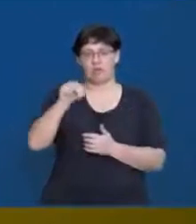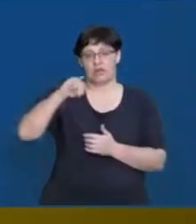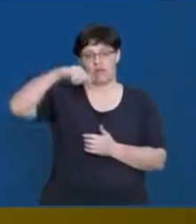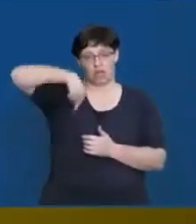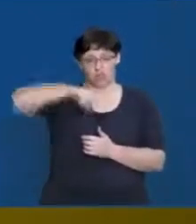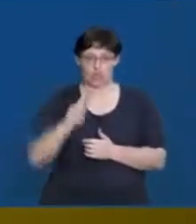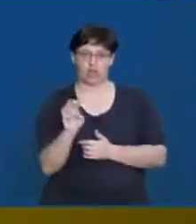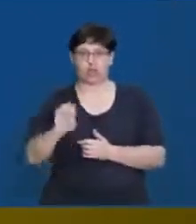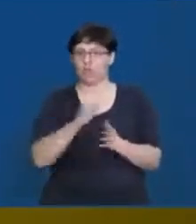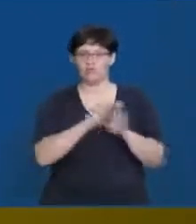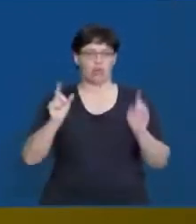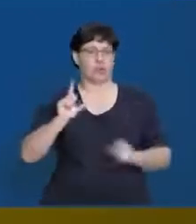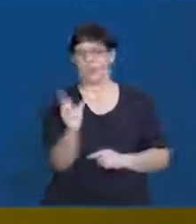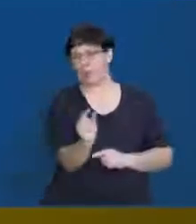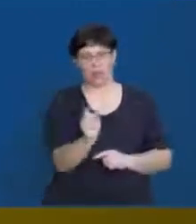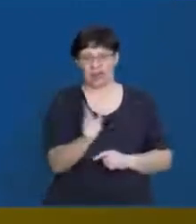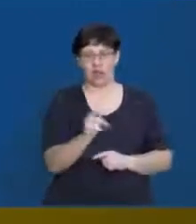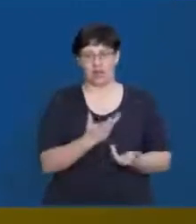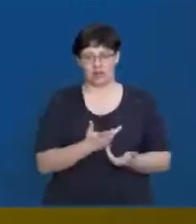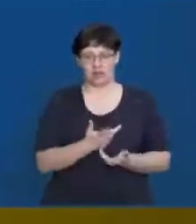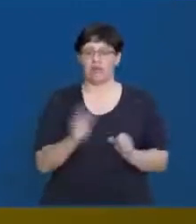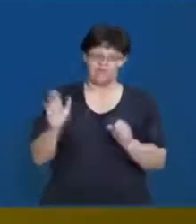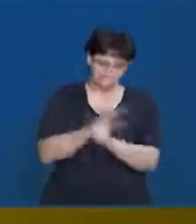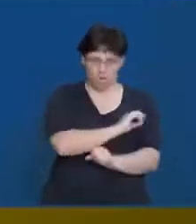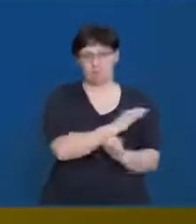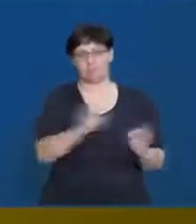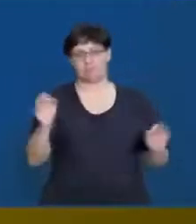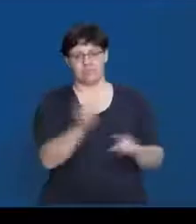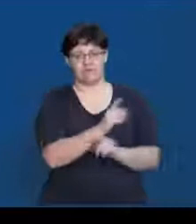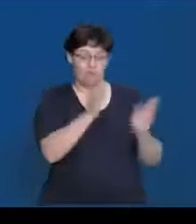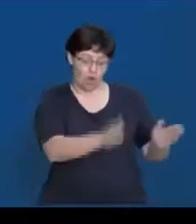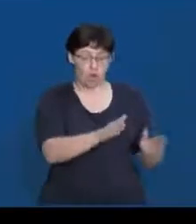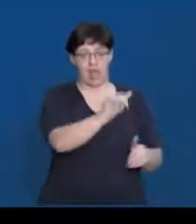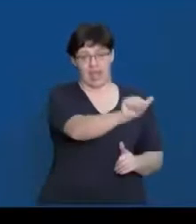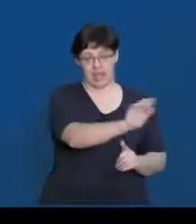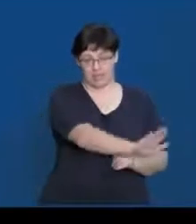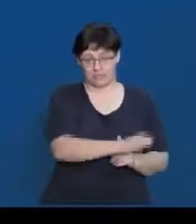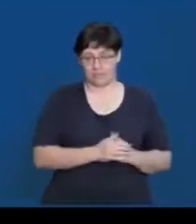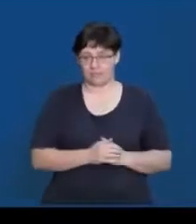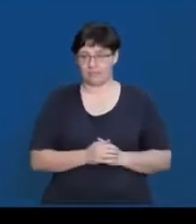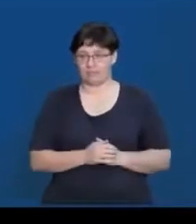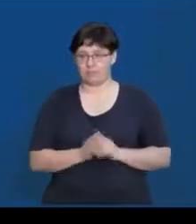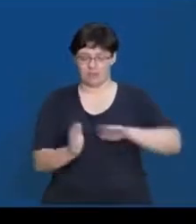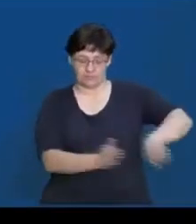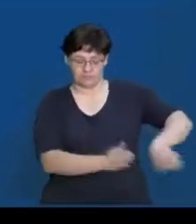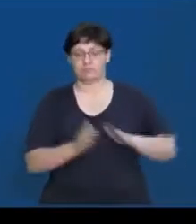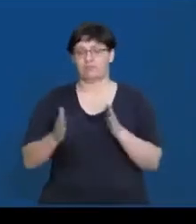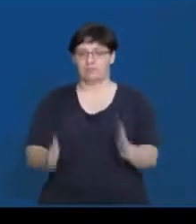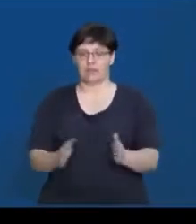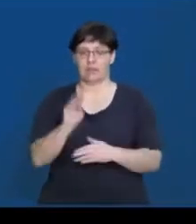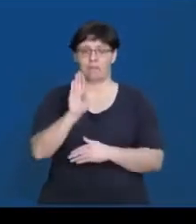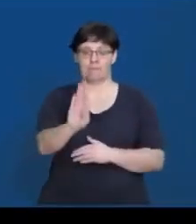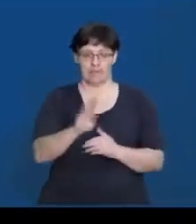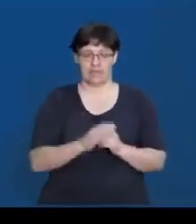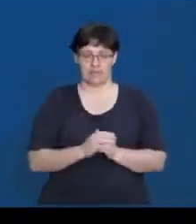write unique there. Don't write abbreviations or acronyms for this section. Right. We are moving on